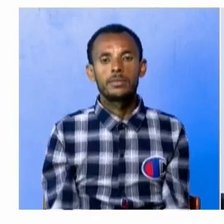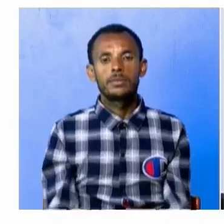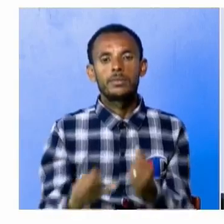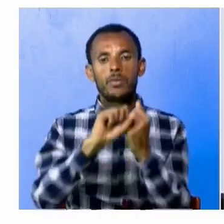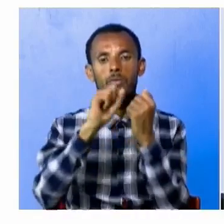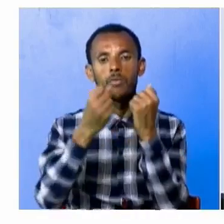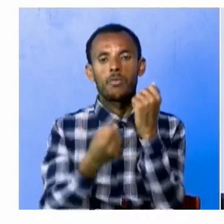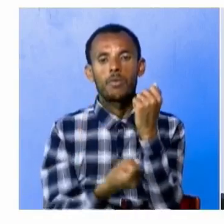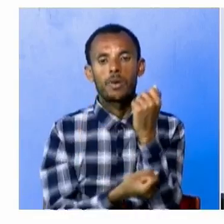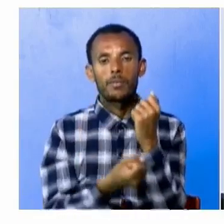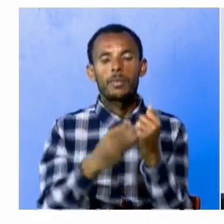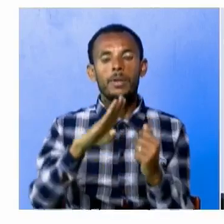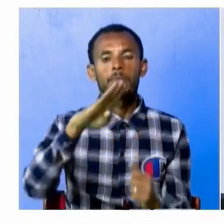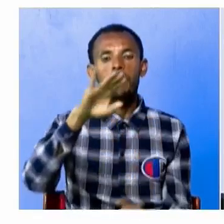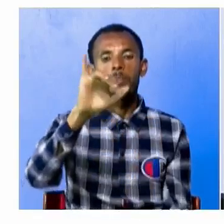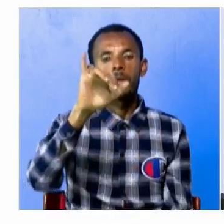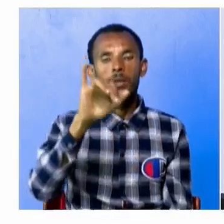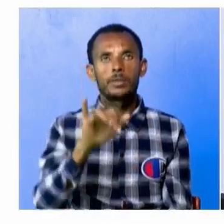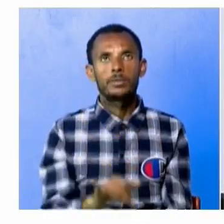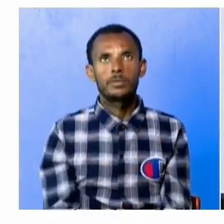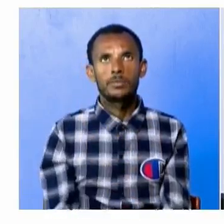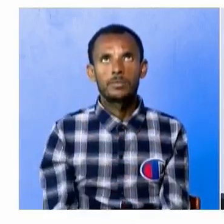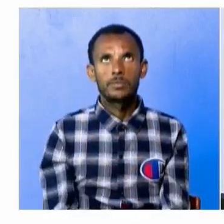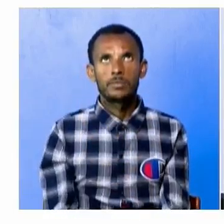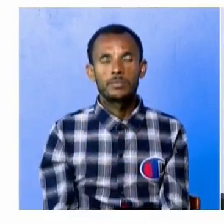formed by